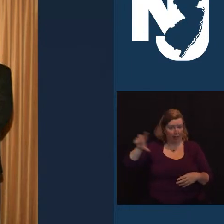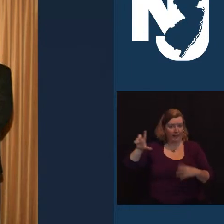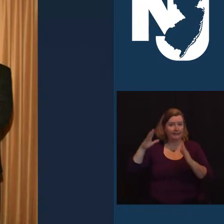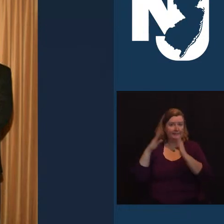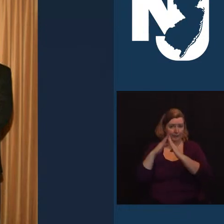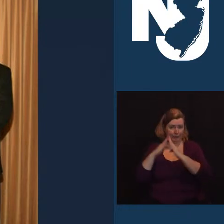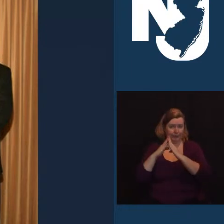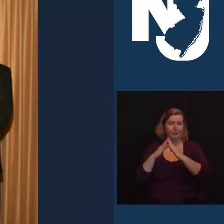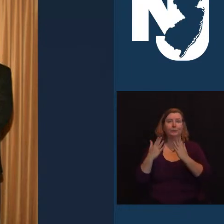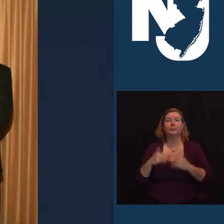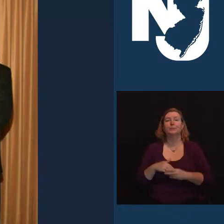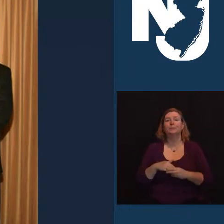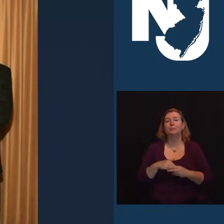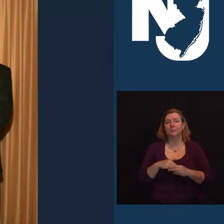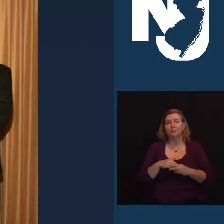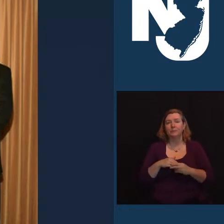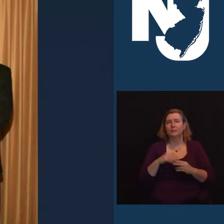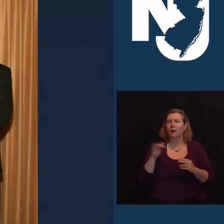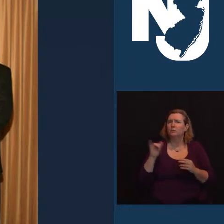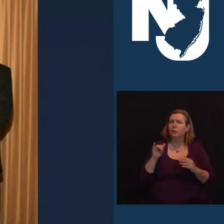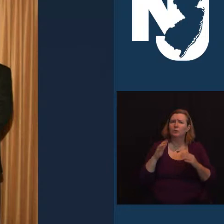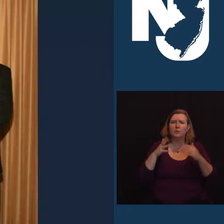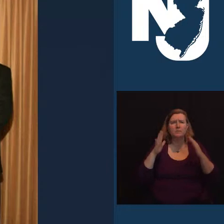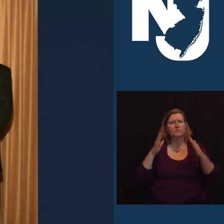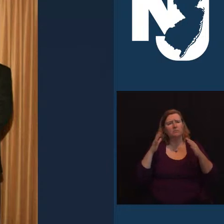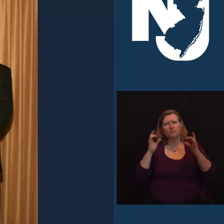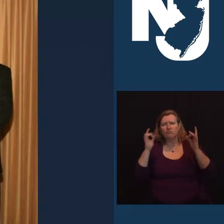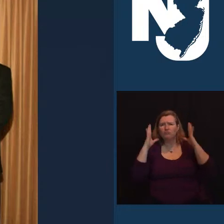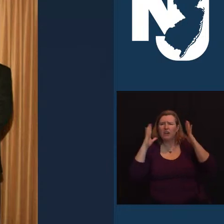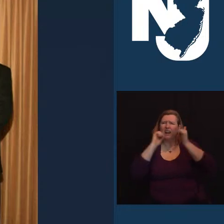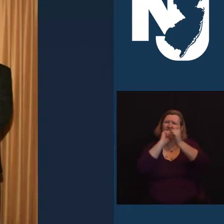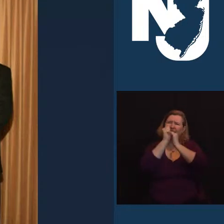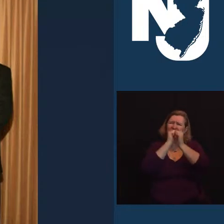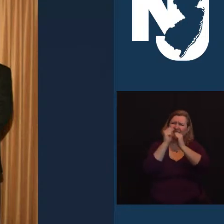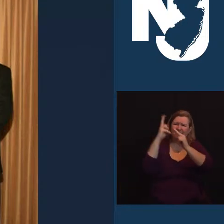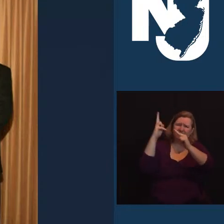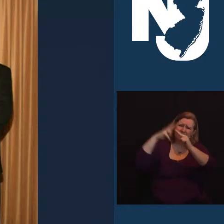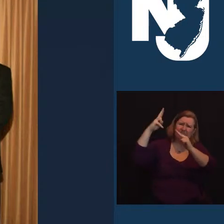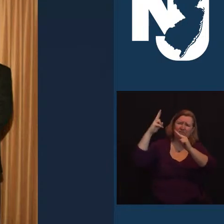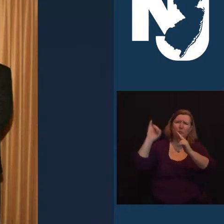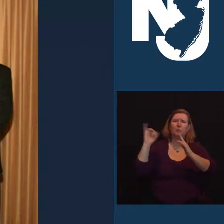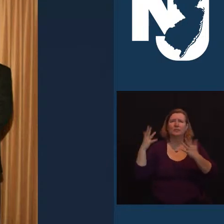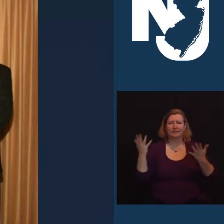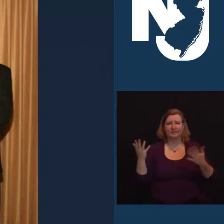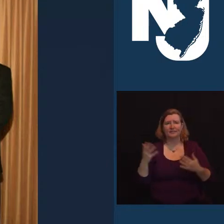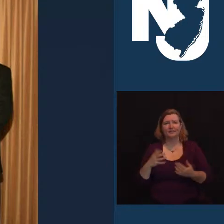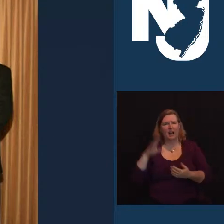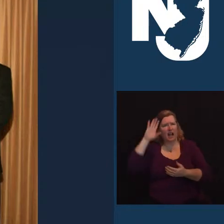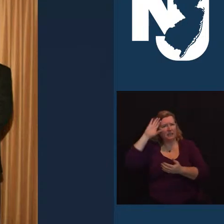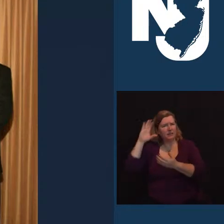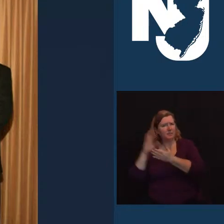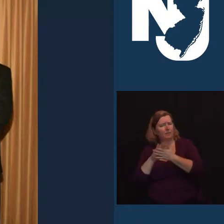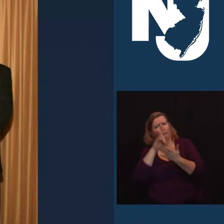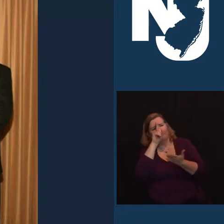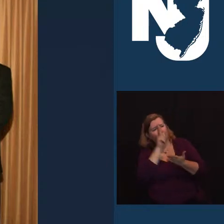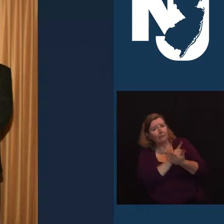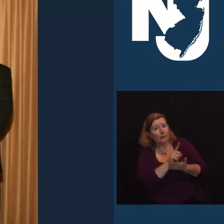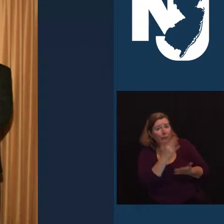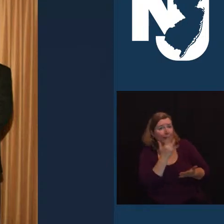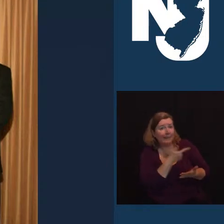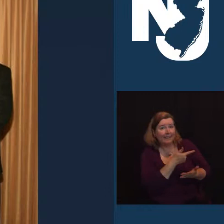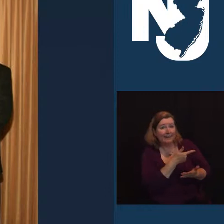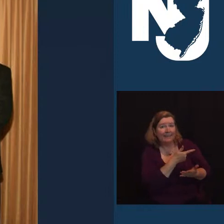was also a standout athlete. As a young woman, she won over her future husband, Harry, in part because of her